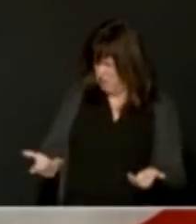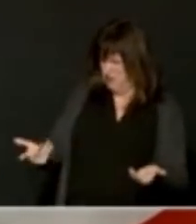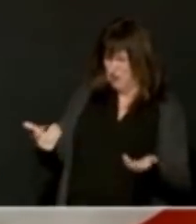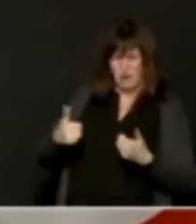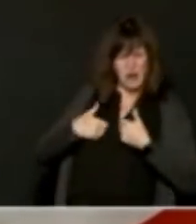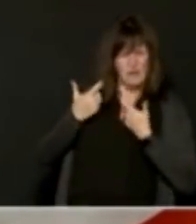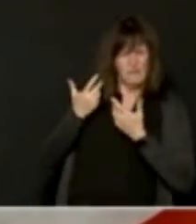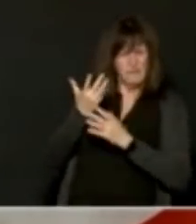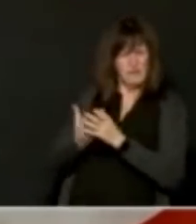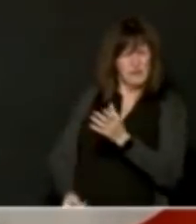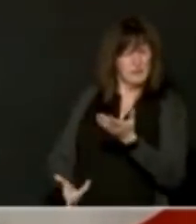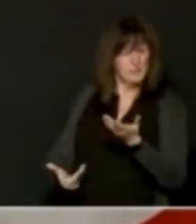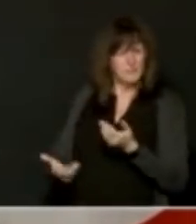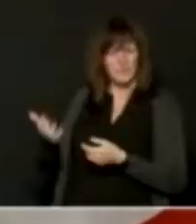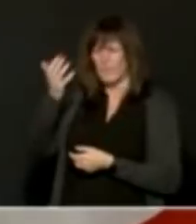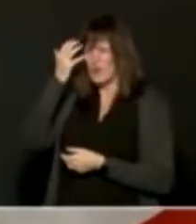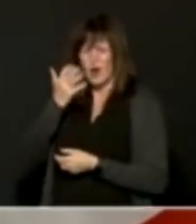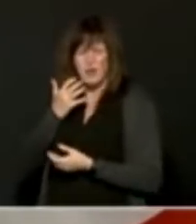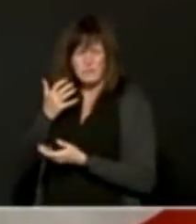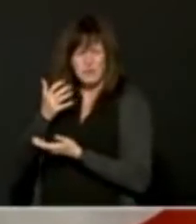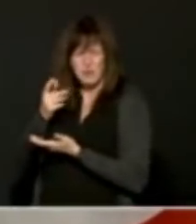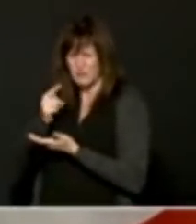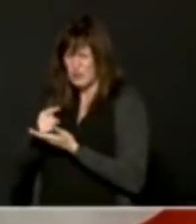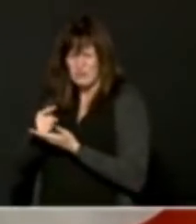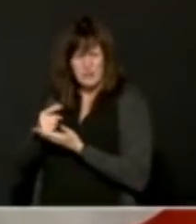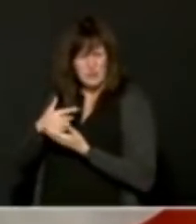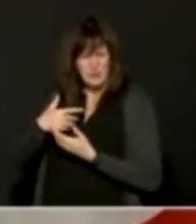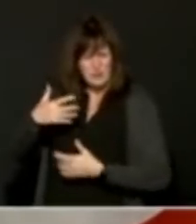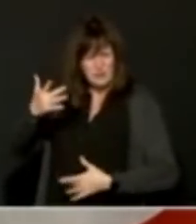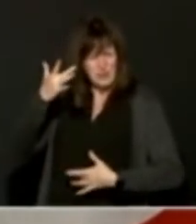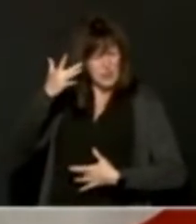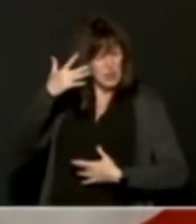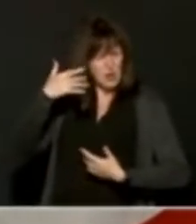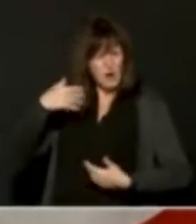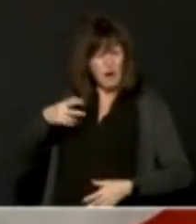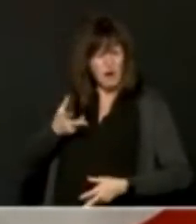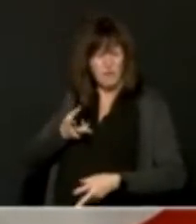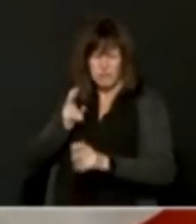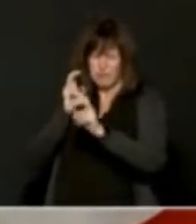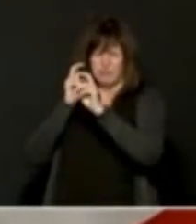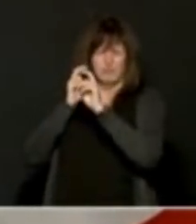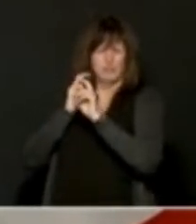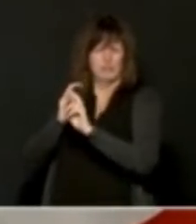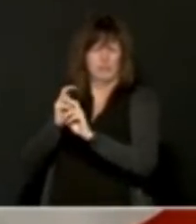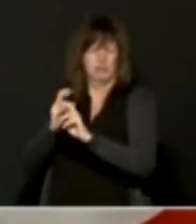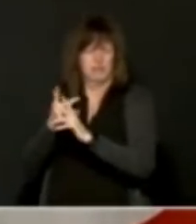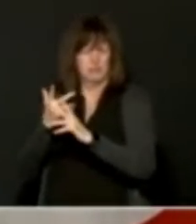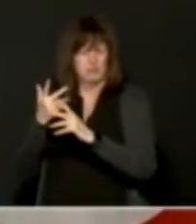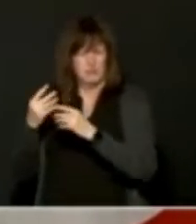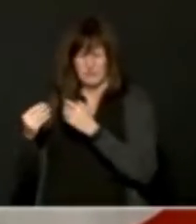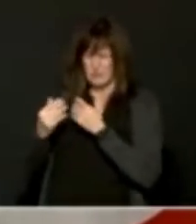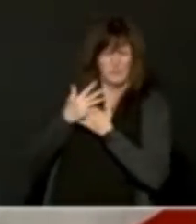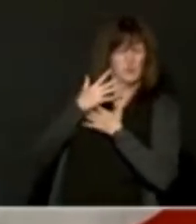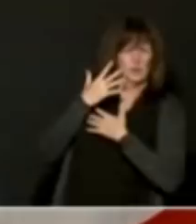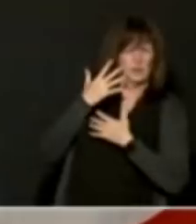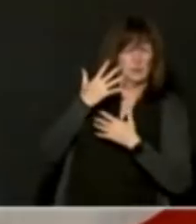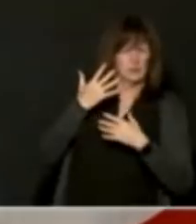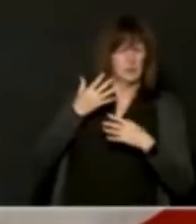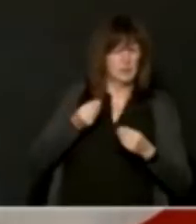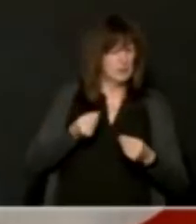ill, should compel and motivate us to do all we can to stop the spread of